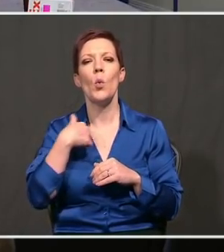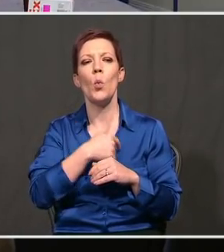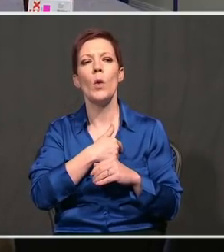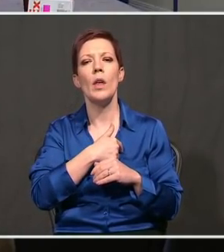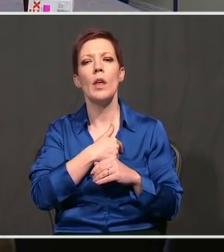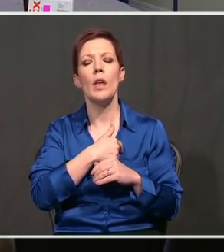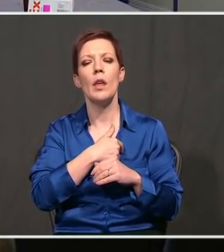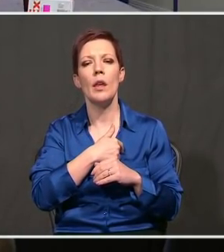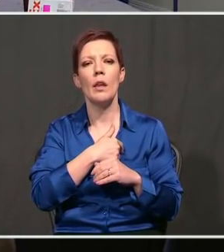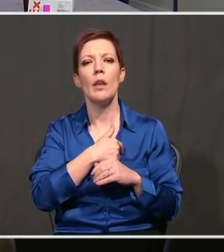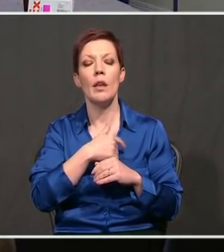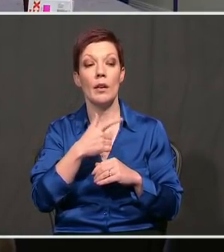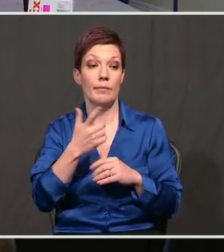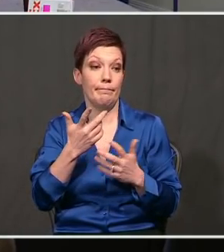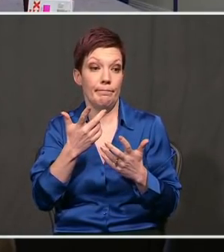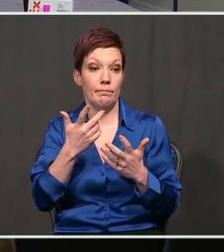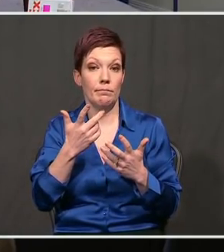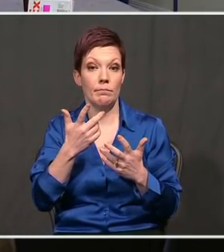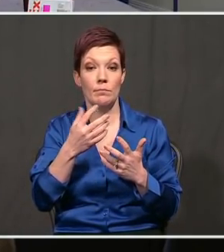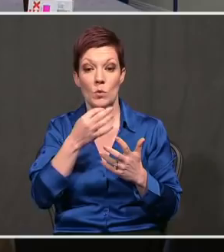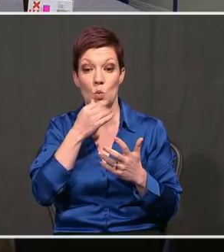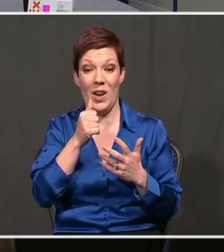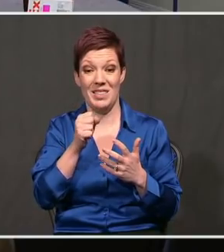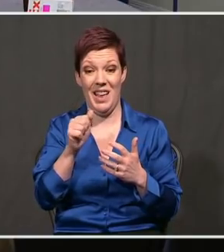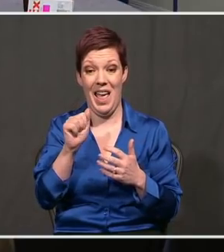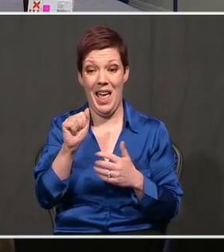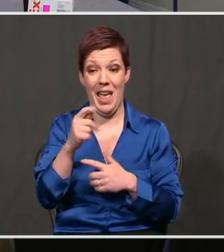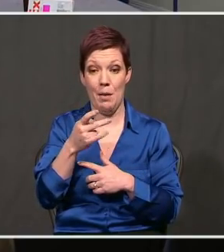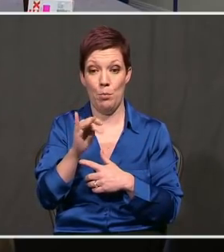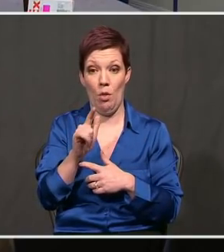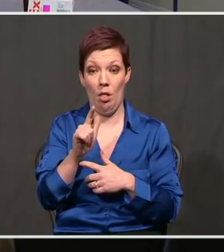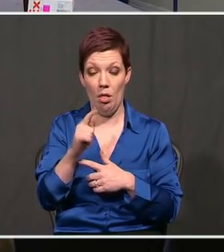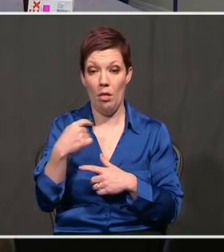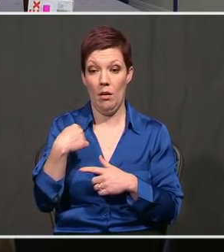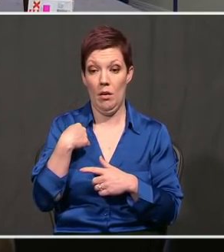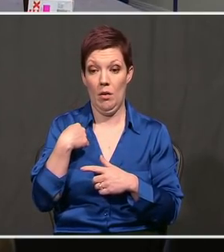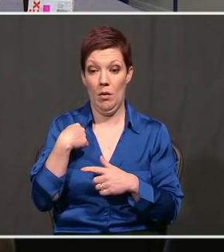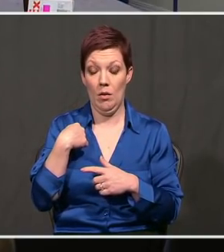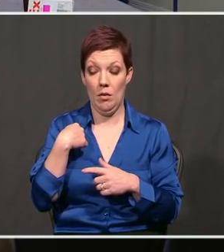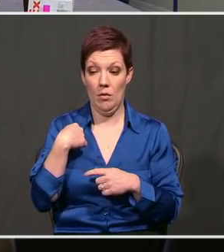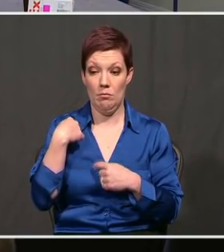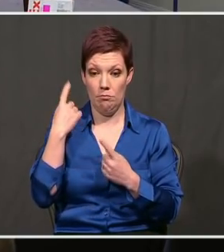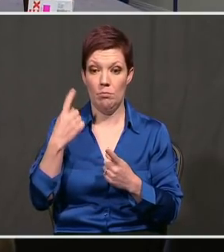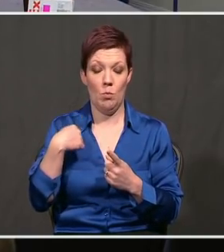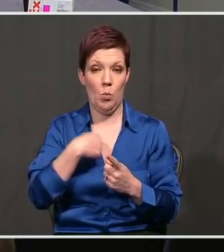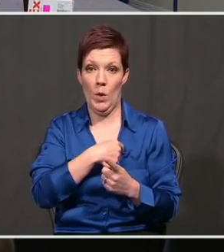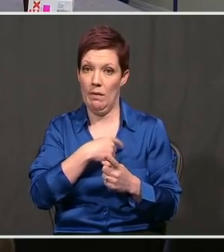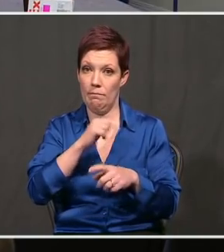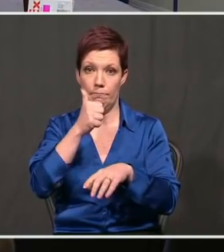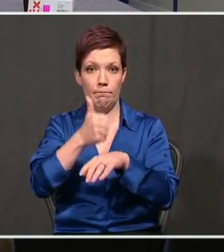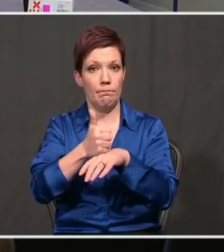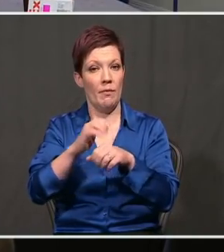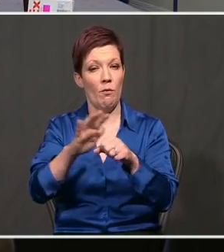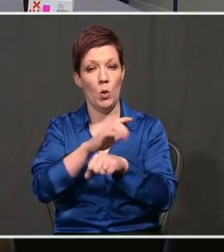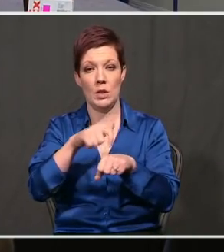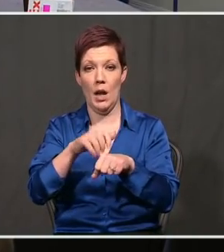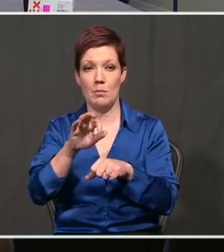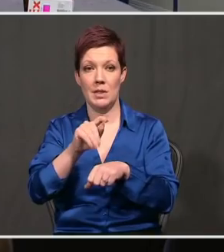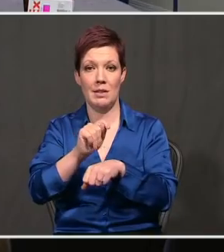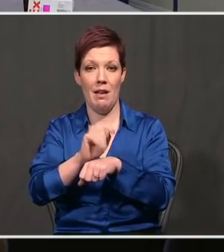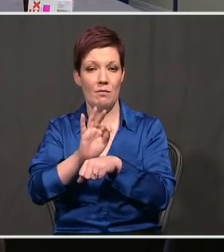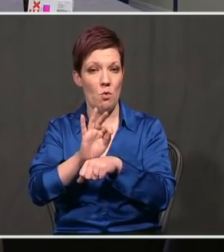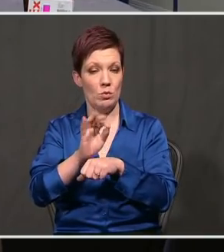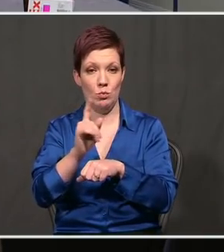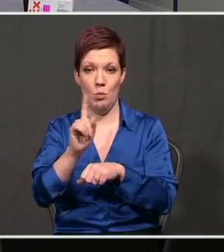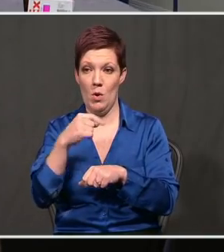soon as April, we started a full-time vaccine task force, started to look at all the